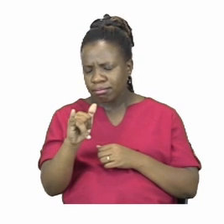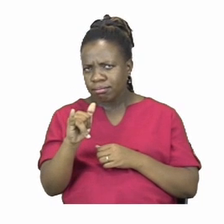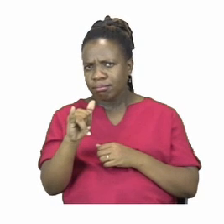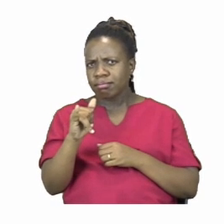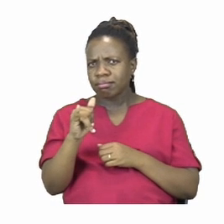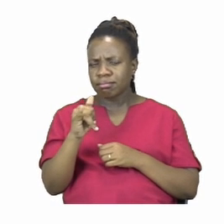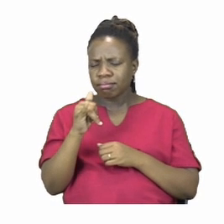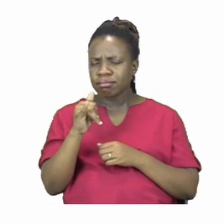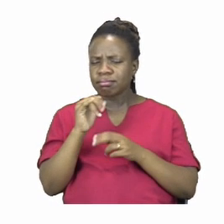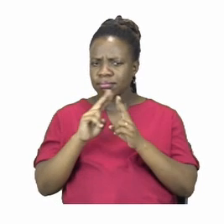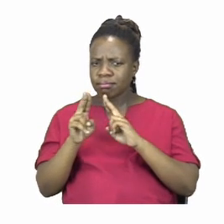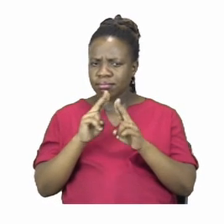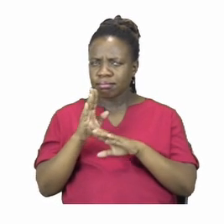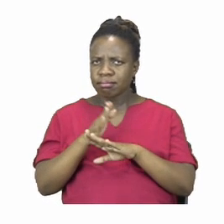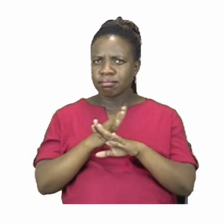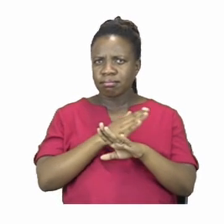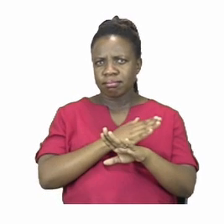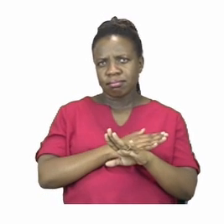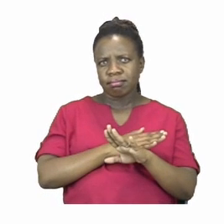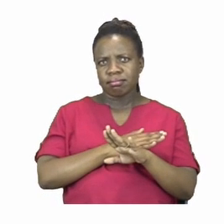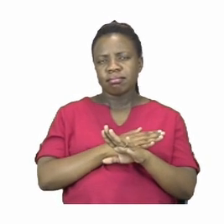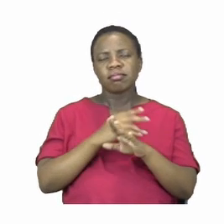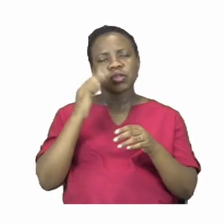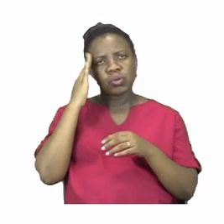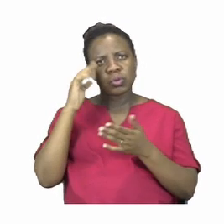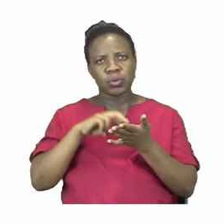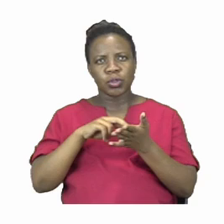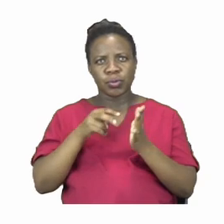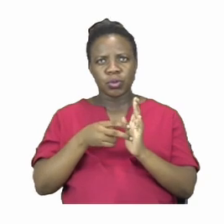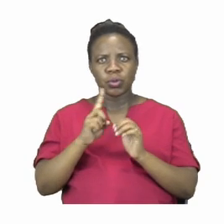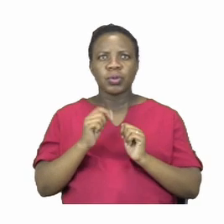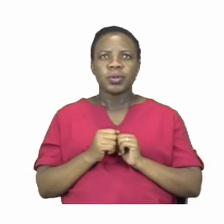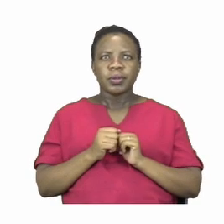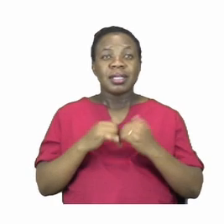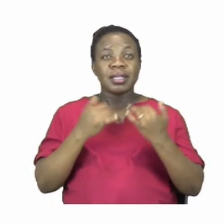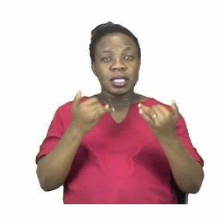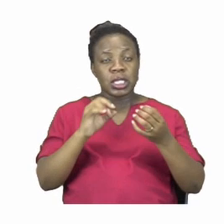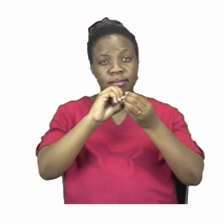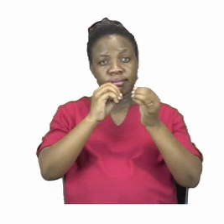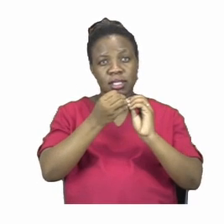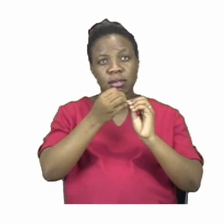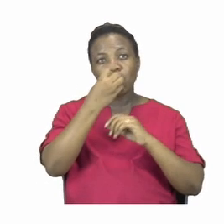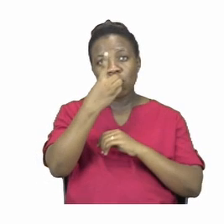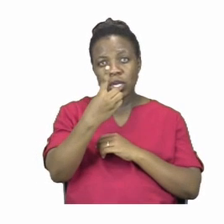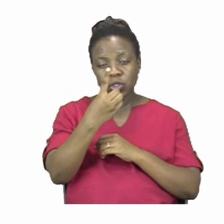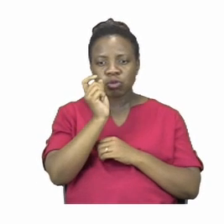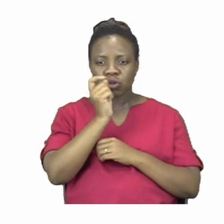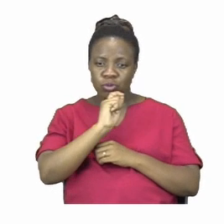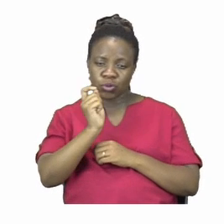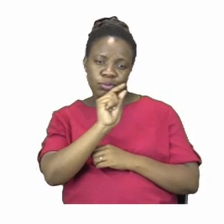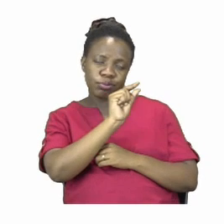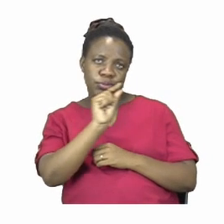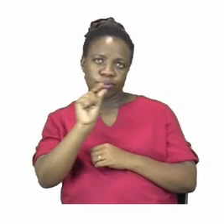life. What you're going to do is look at the picture, and then after looking at the picture, you will start a sentence